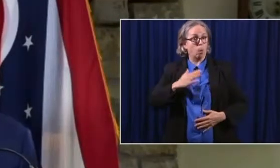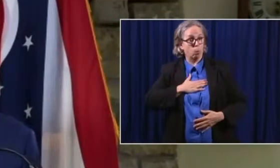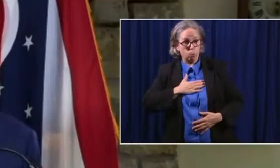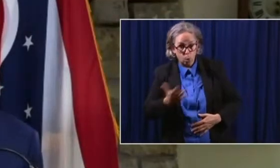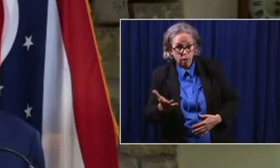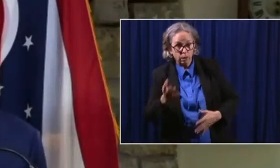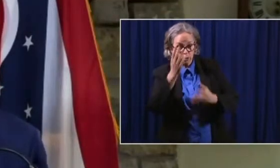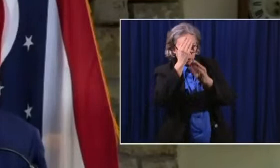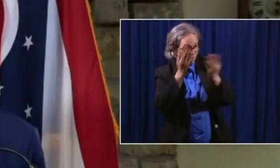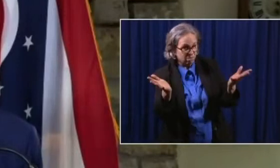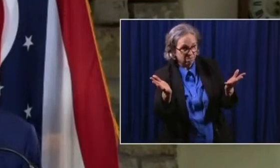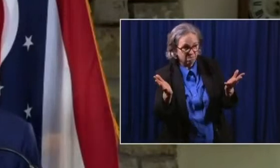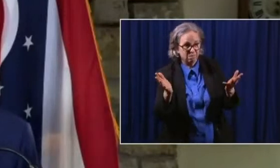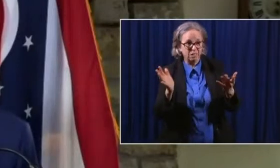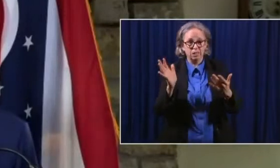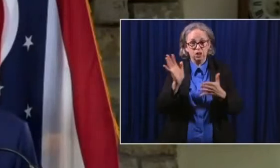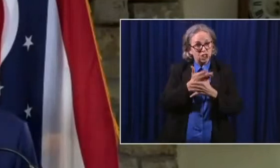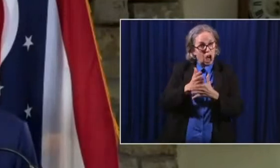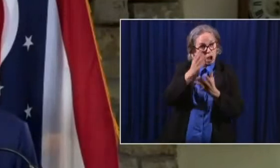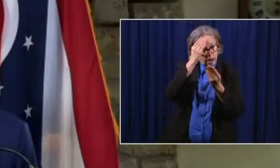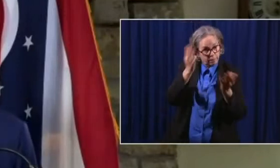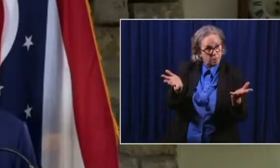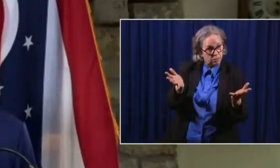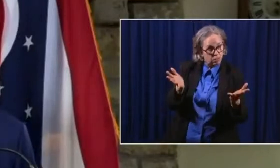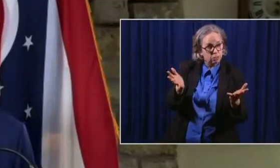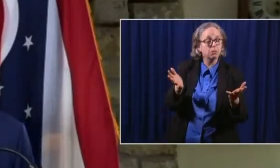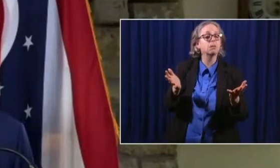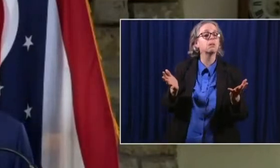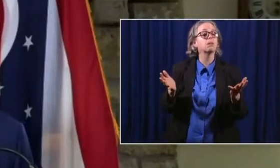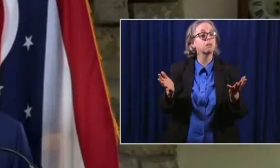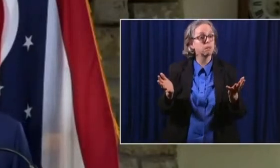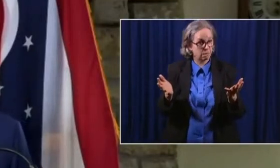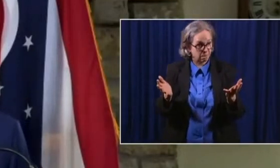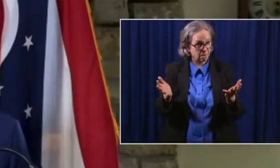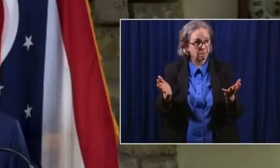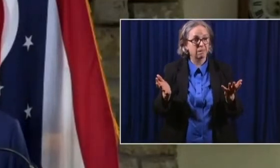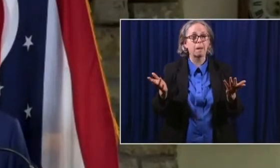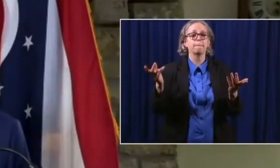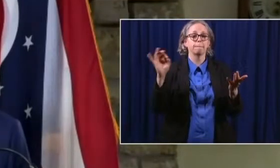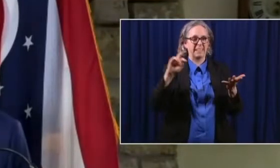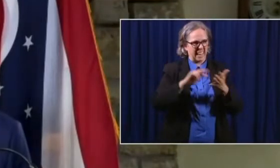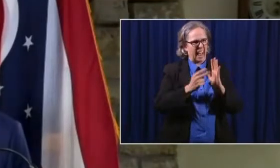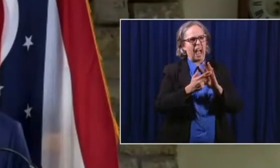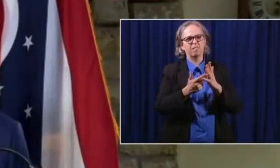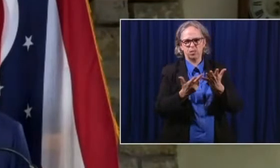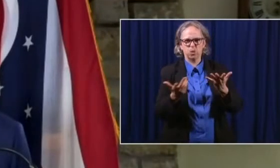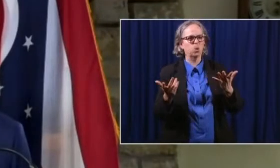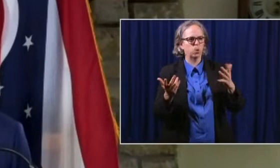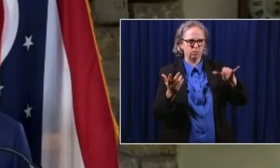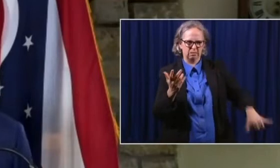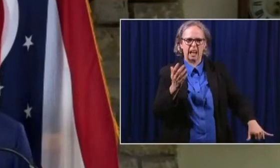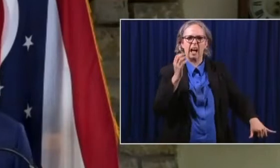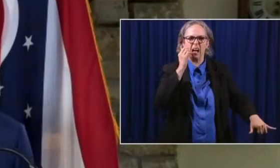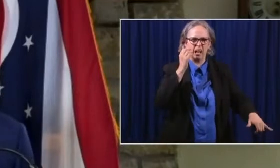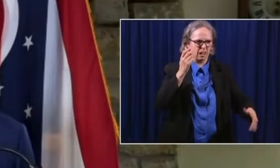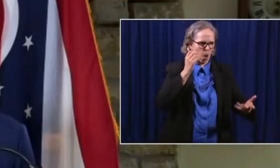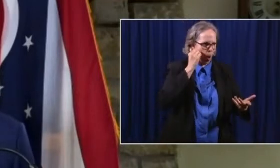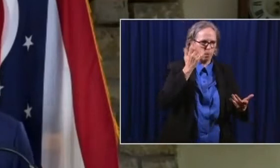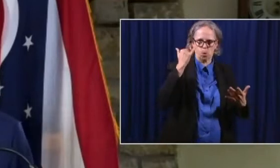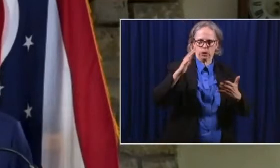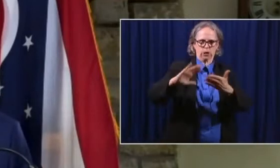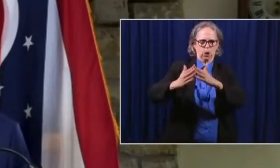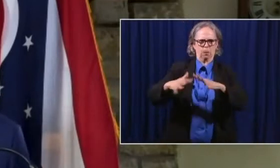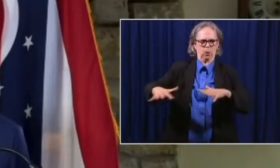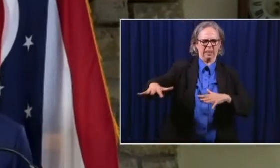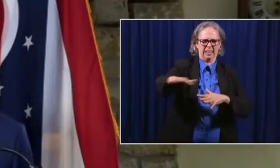with information, the better able the health department is to determine a smaller number of people who need